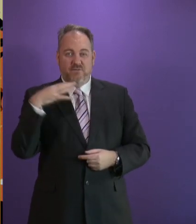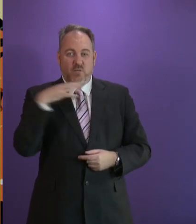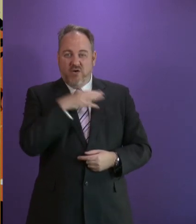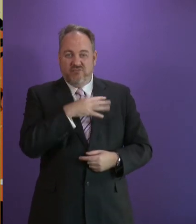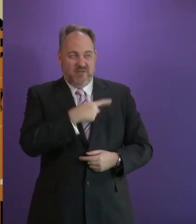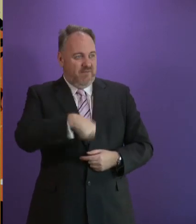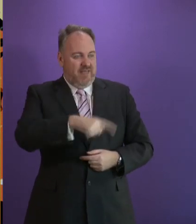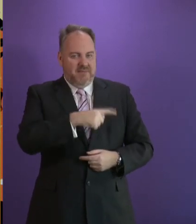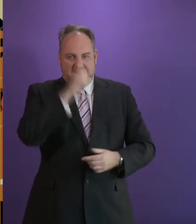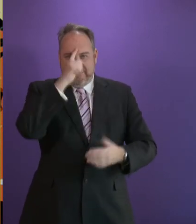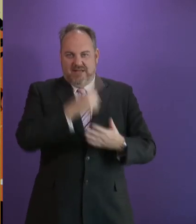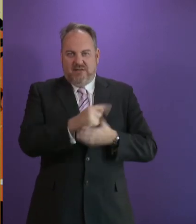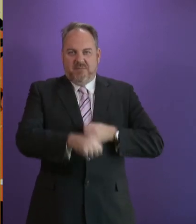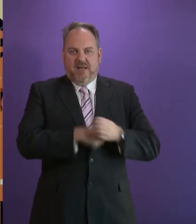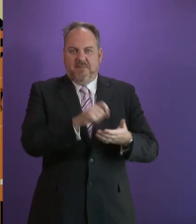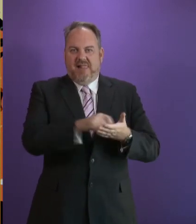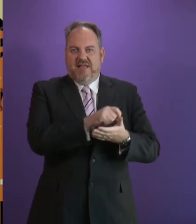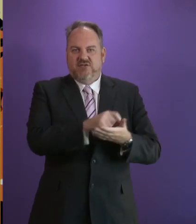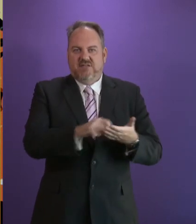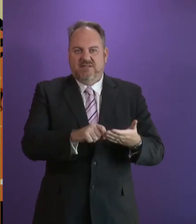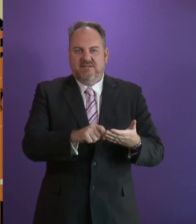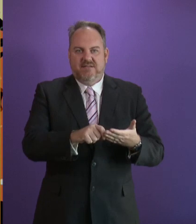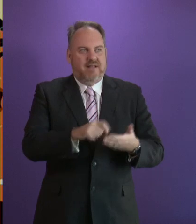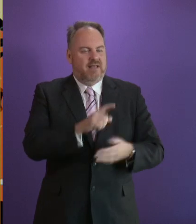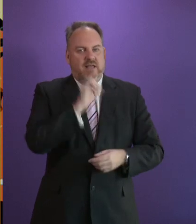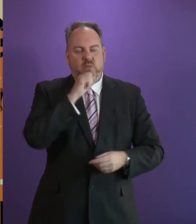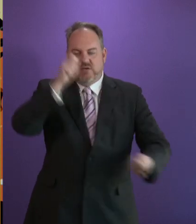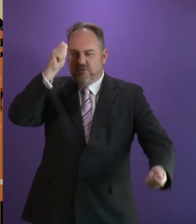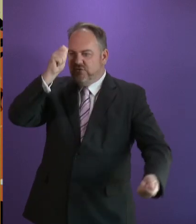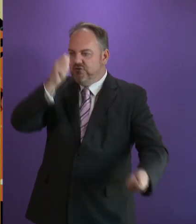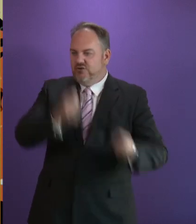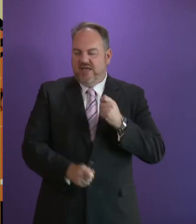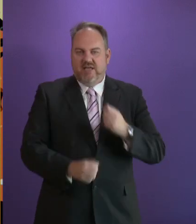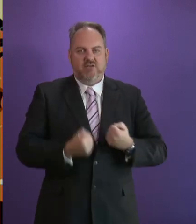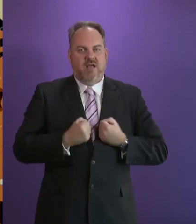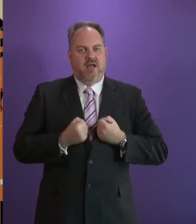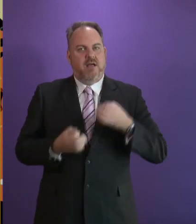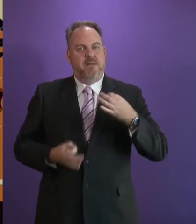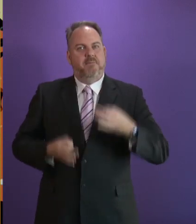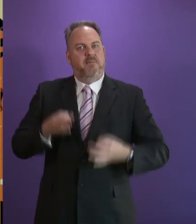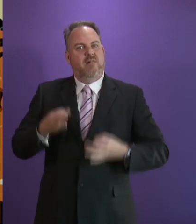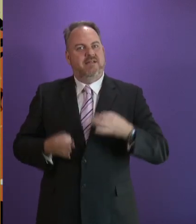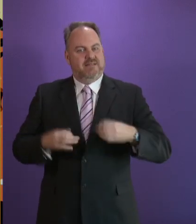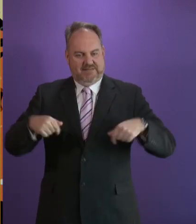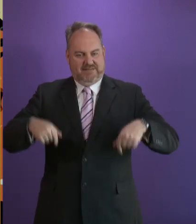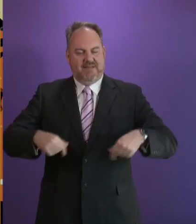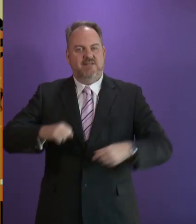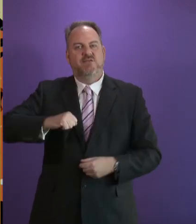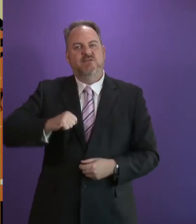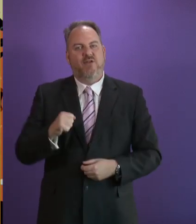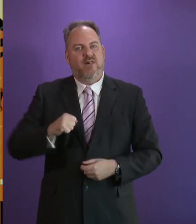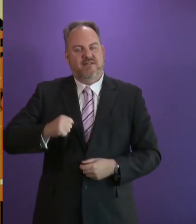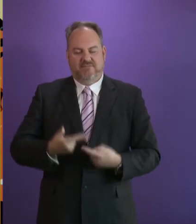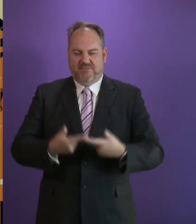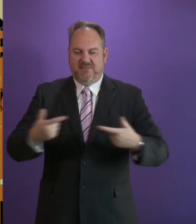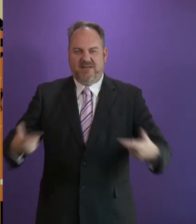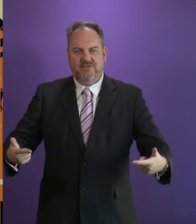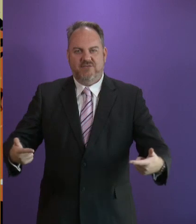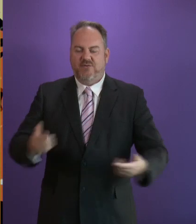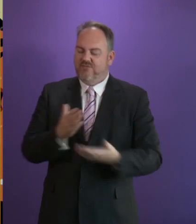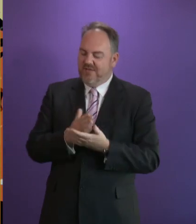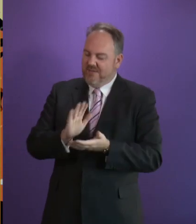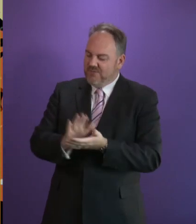and got elected. It would transform the nature of our politics in Scotland. So we are delighted to be